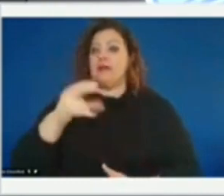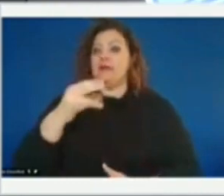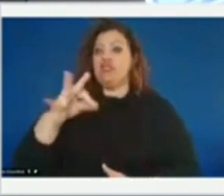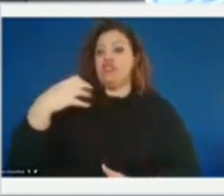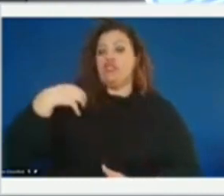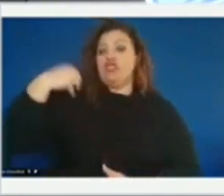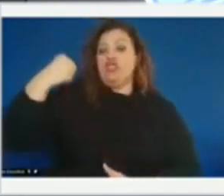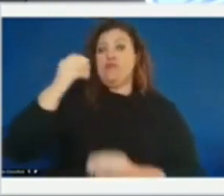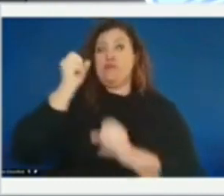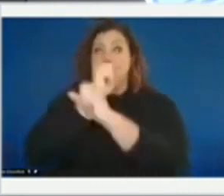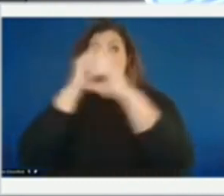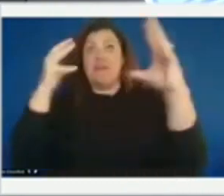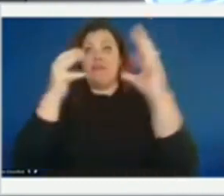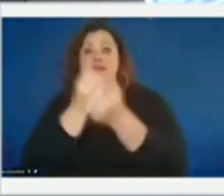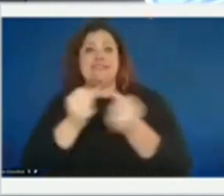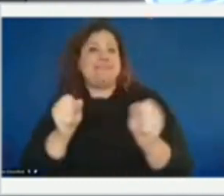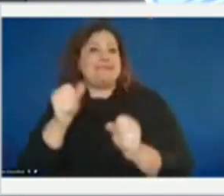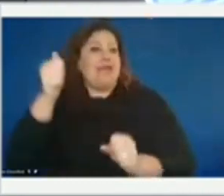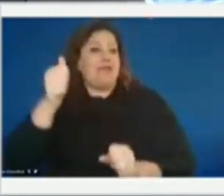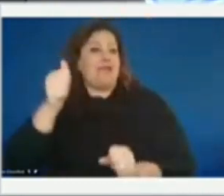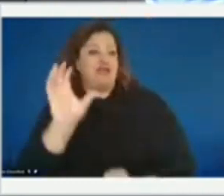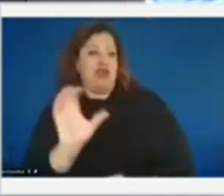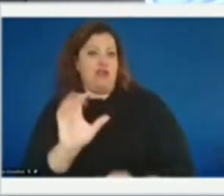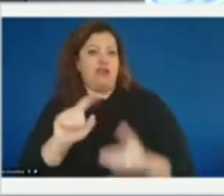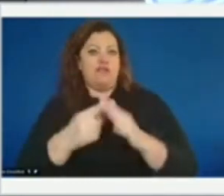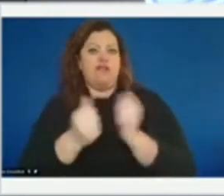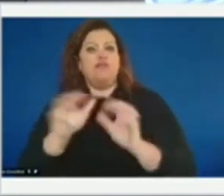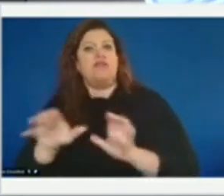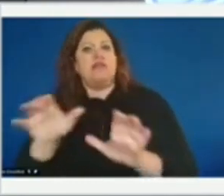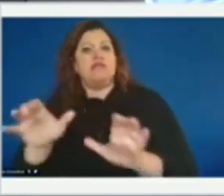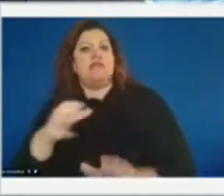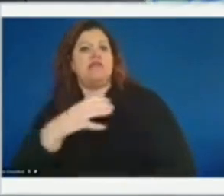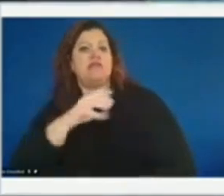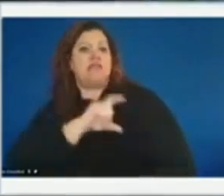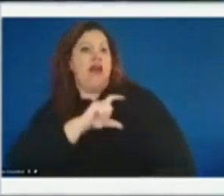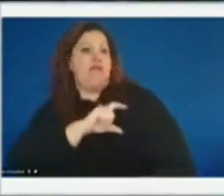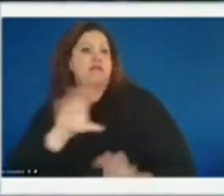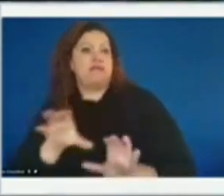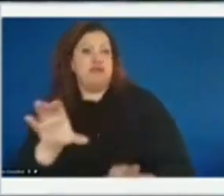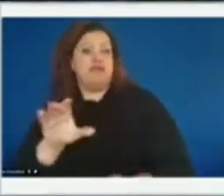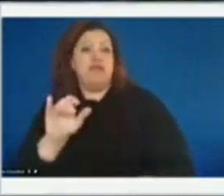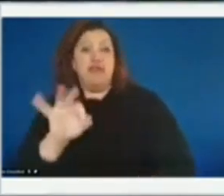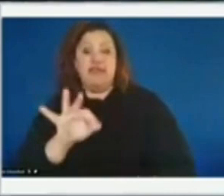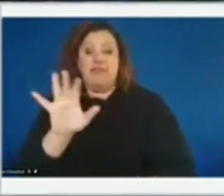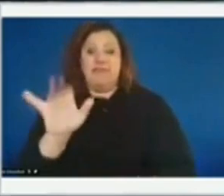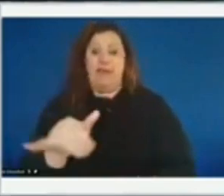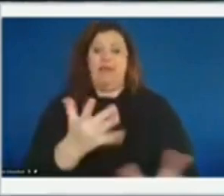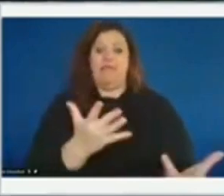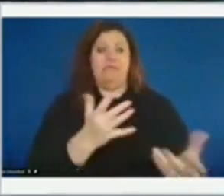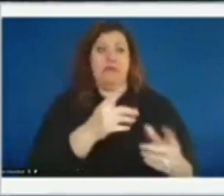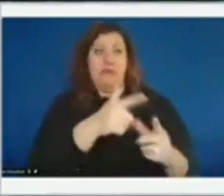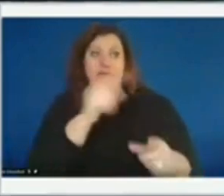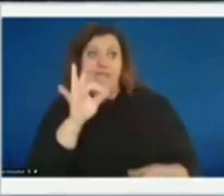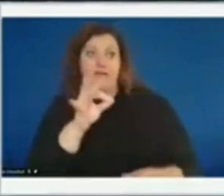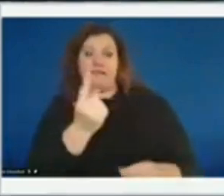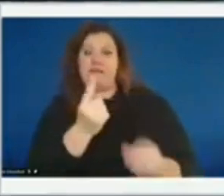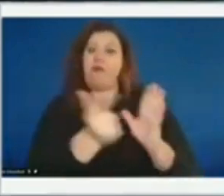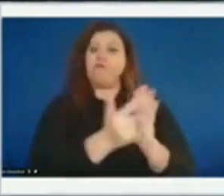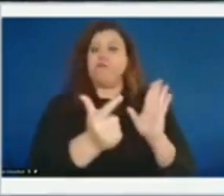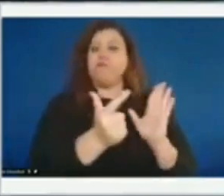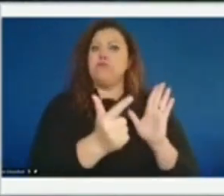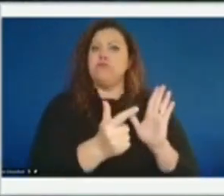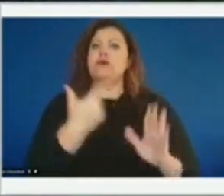Charlotte starts with the activities that our officers do, and if violations of the law are found, we make